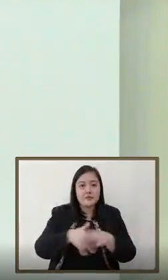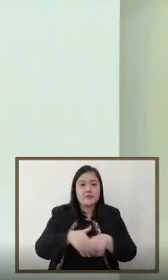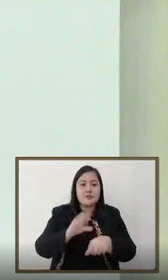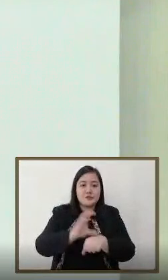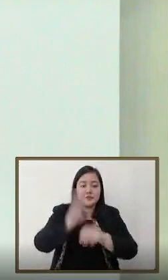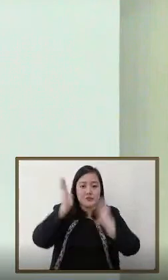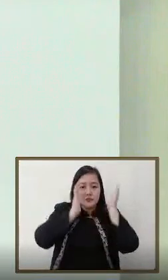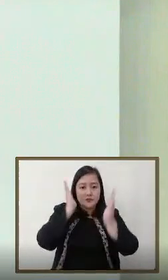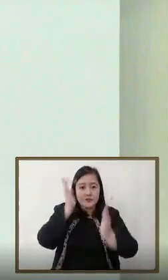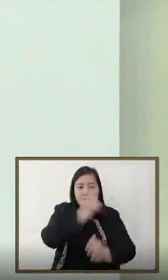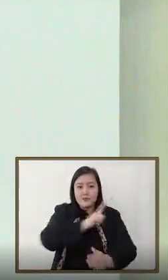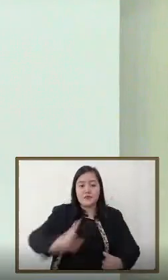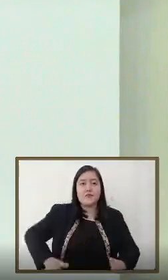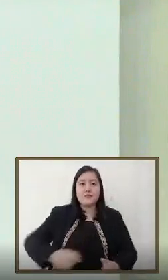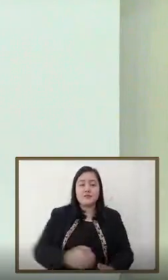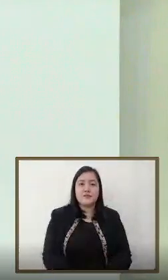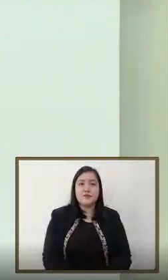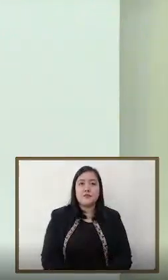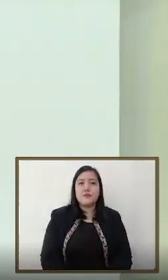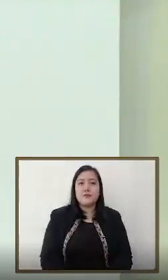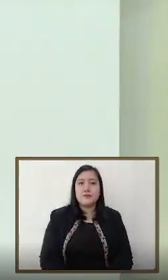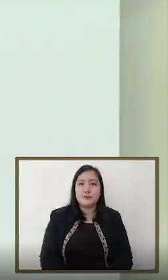is